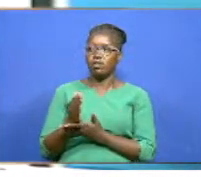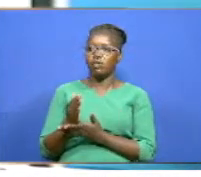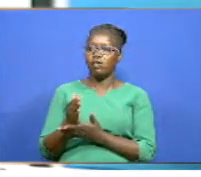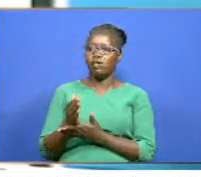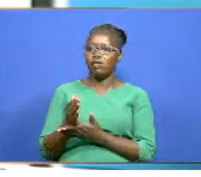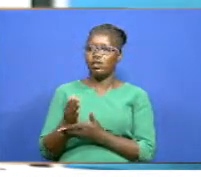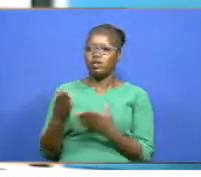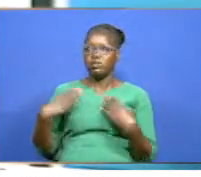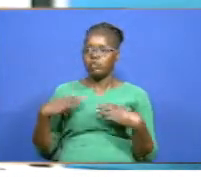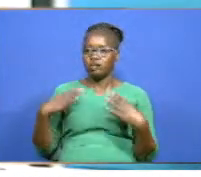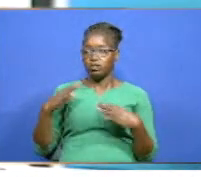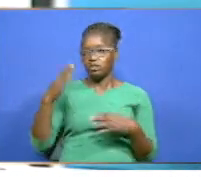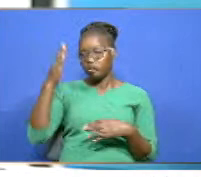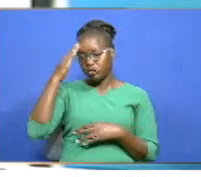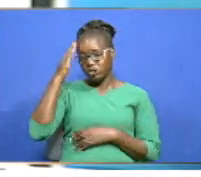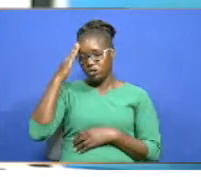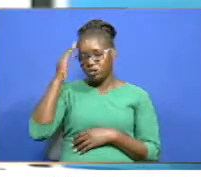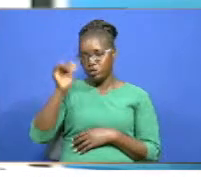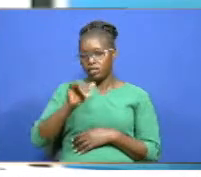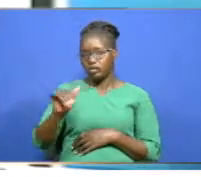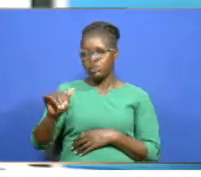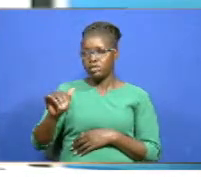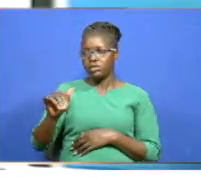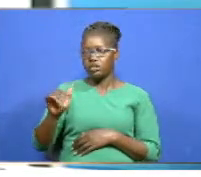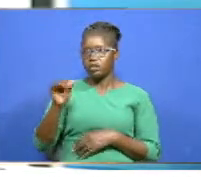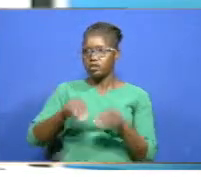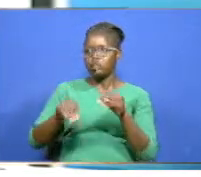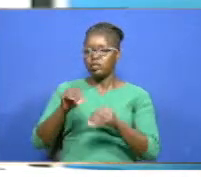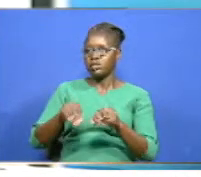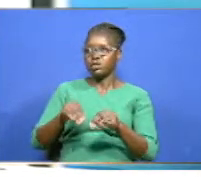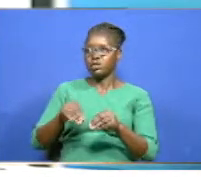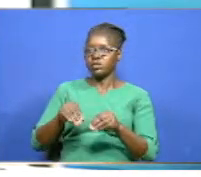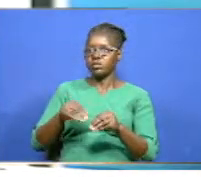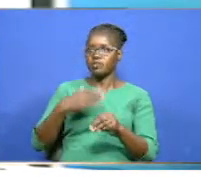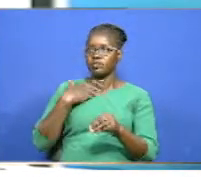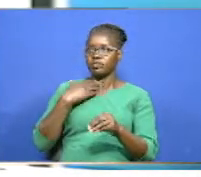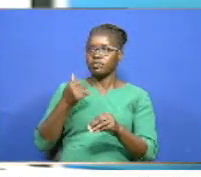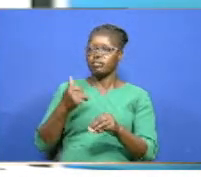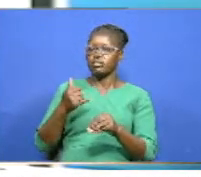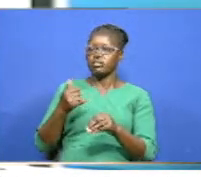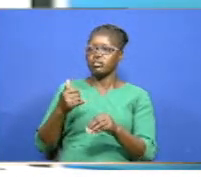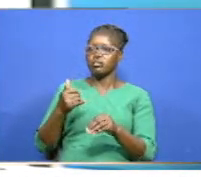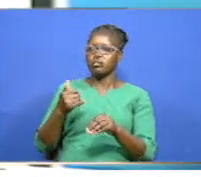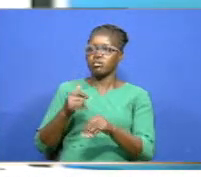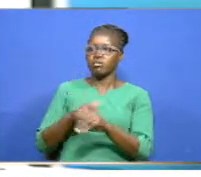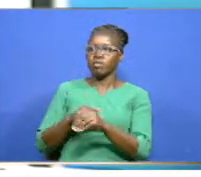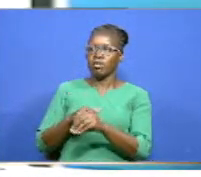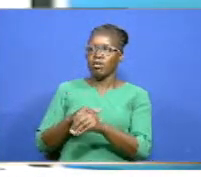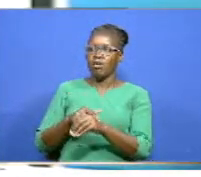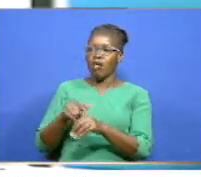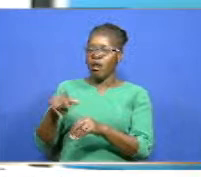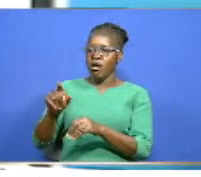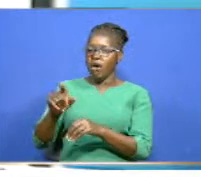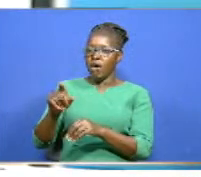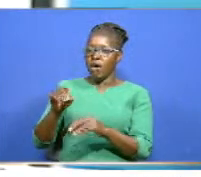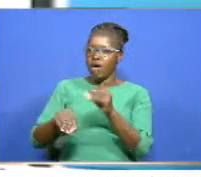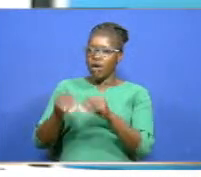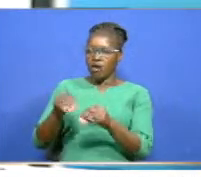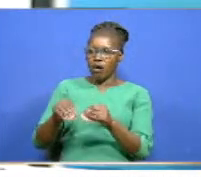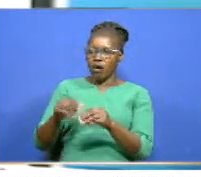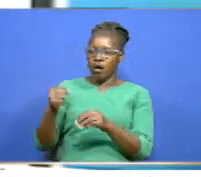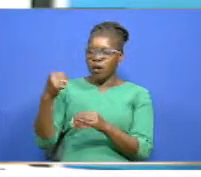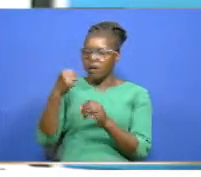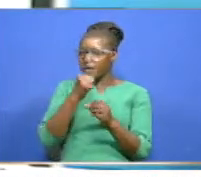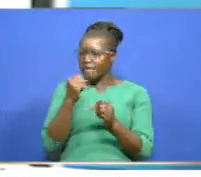the people know that those who want to go vote know that when you Take your time to go vote. There will not be